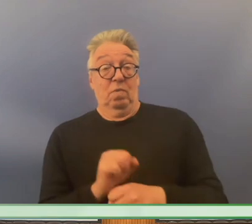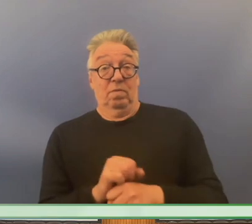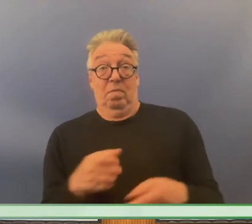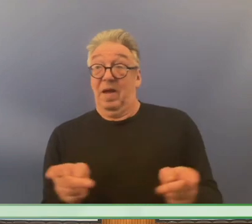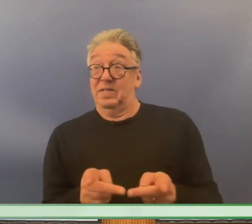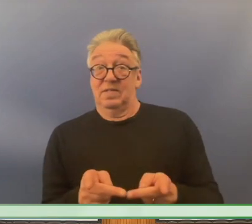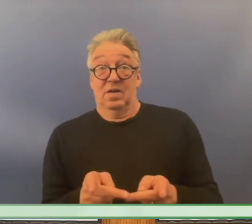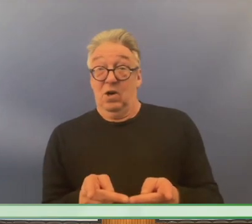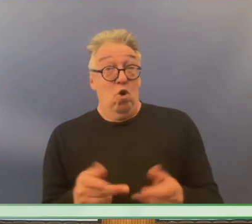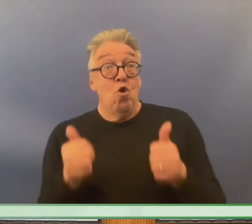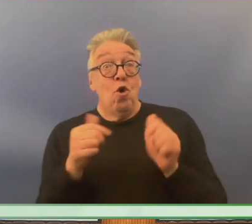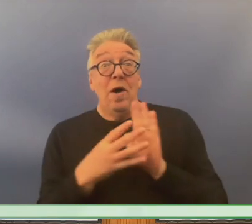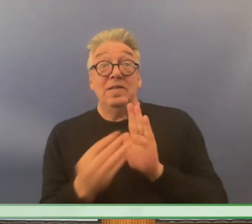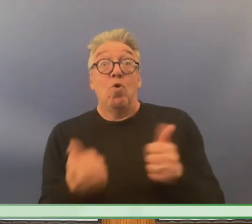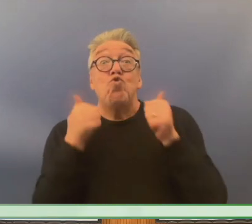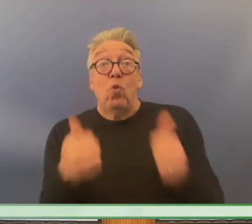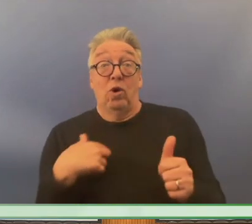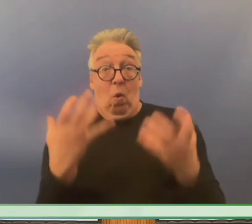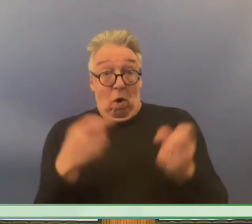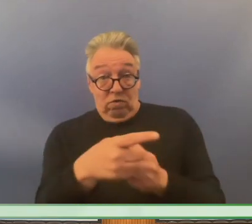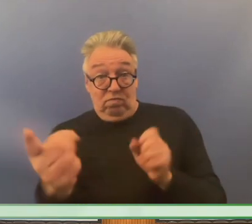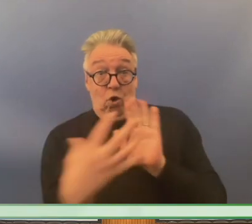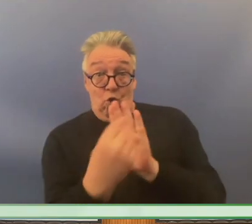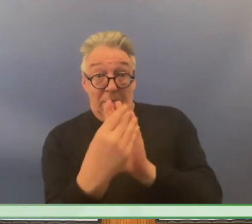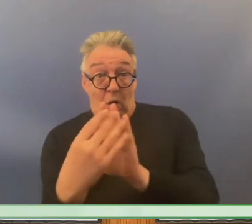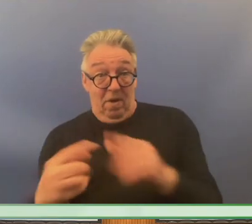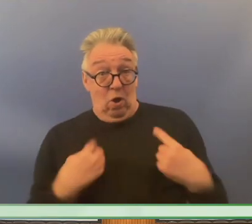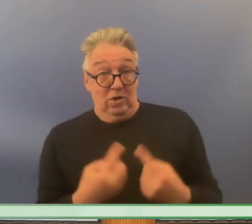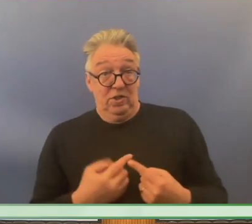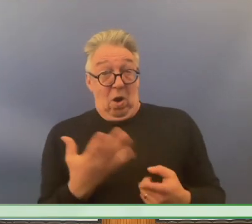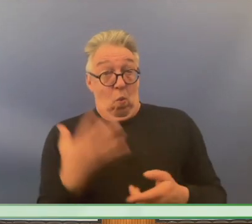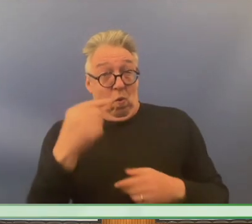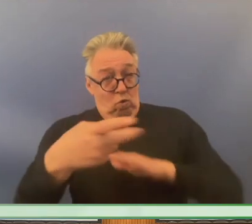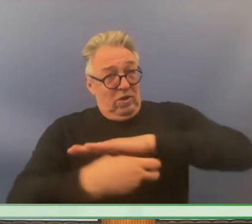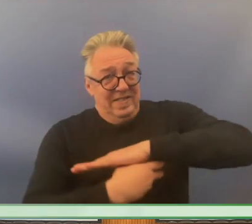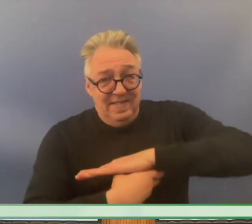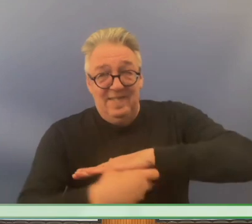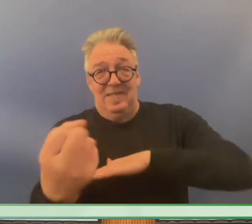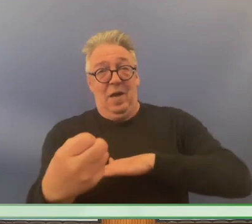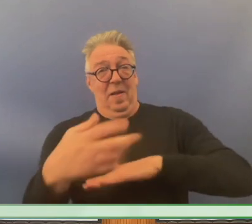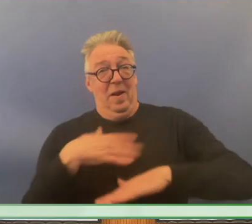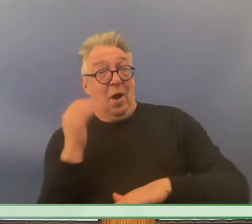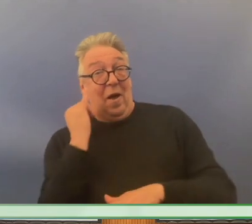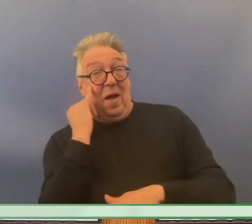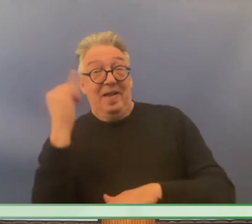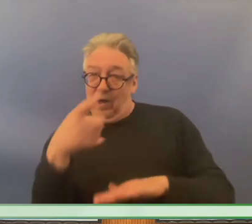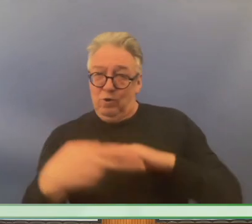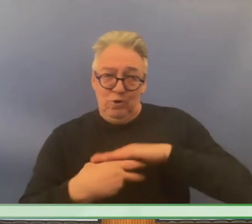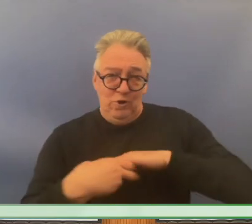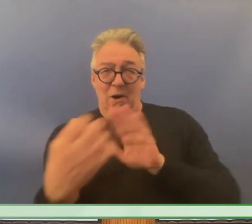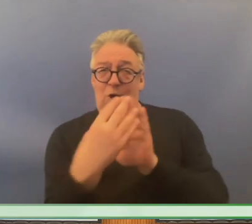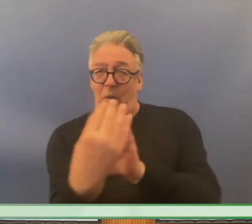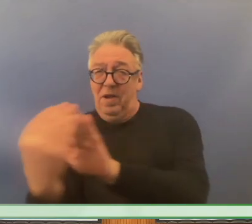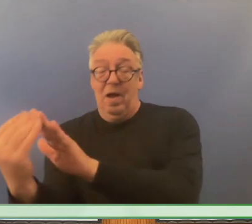know, I want other people to steal our initiative. So I really want to be copied.